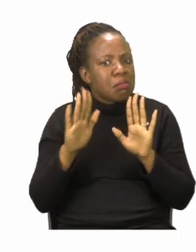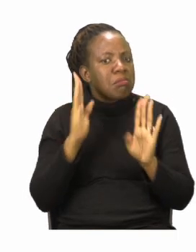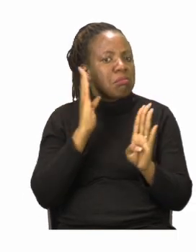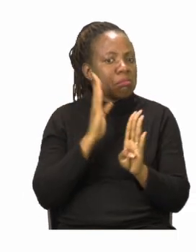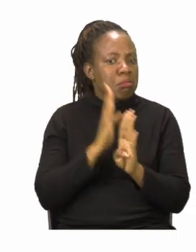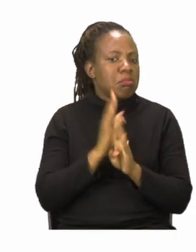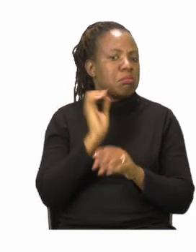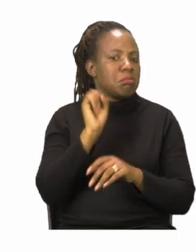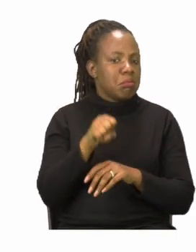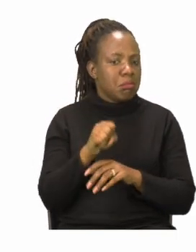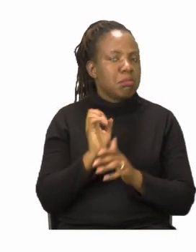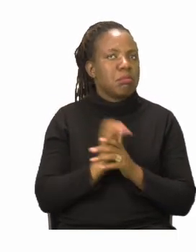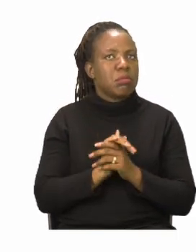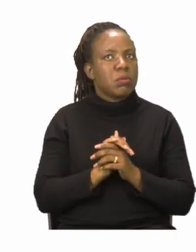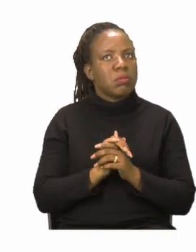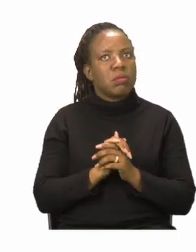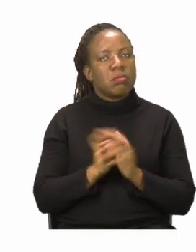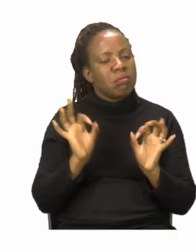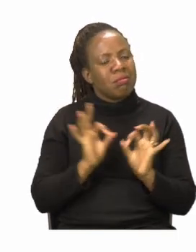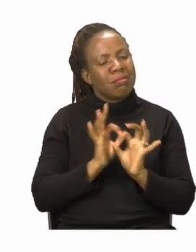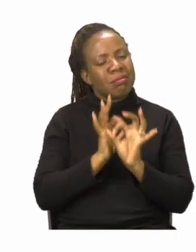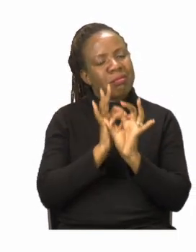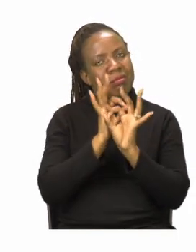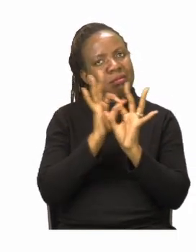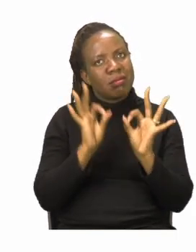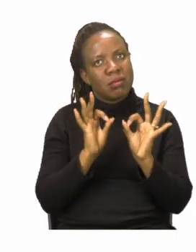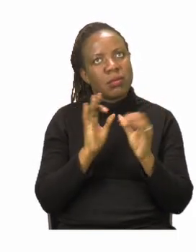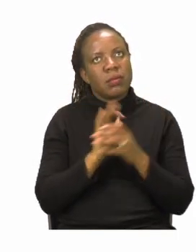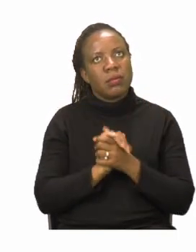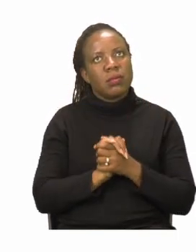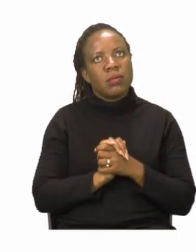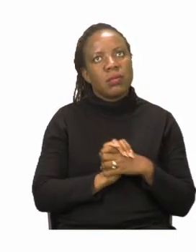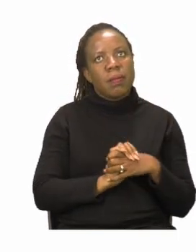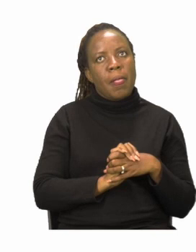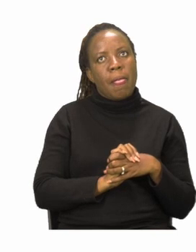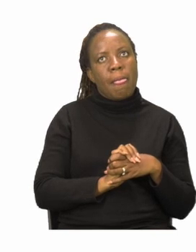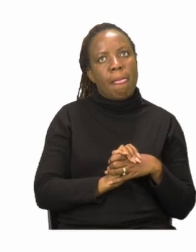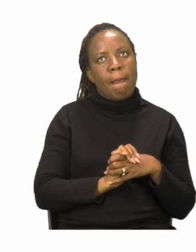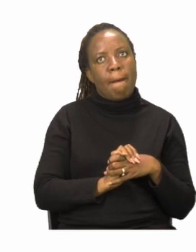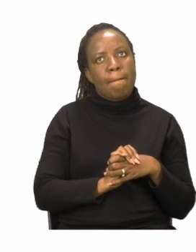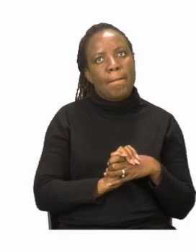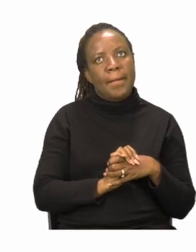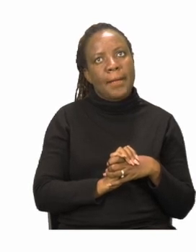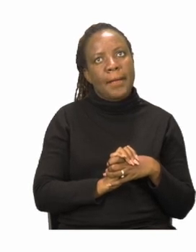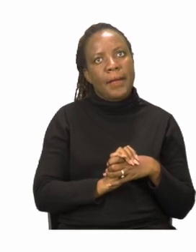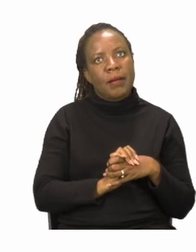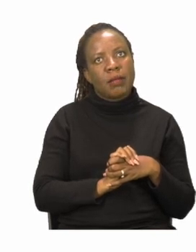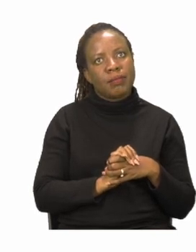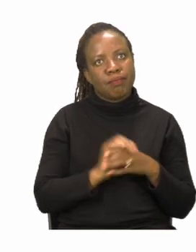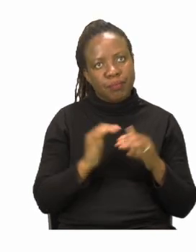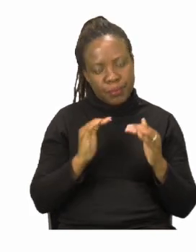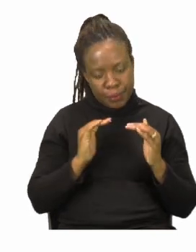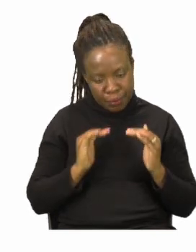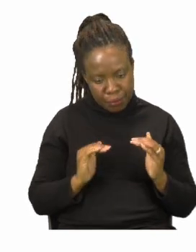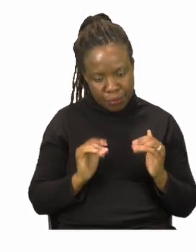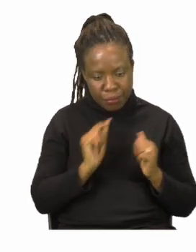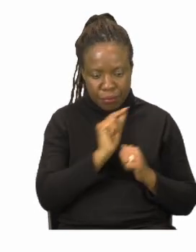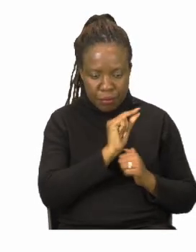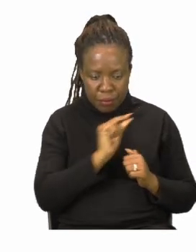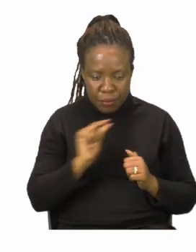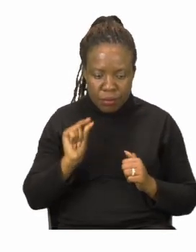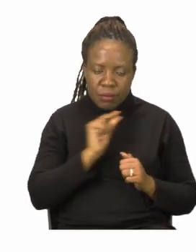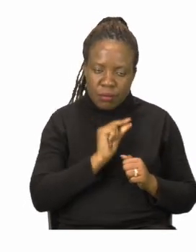and make beautiful drawings. And then at the bottom in the lines, you can tell